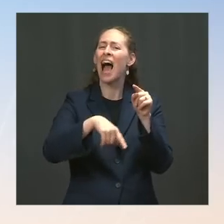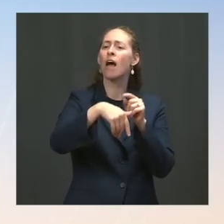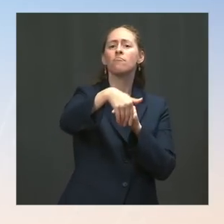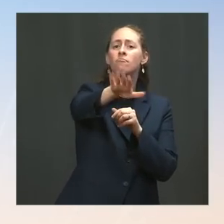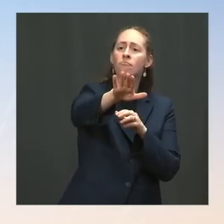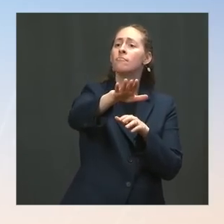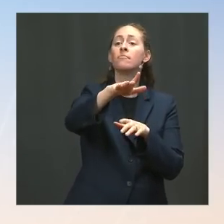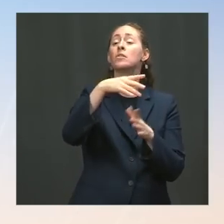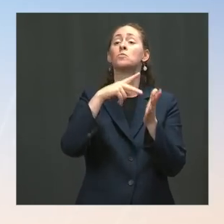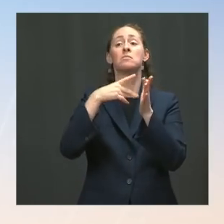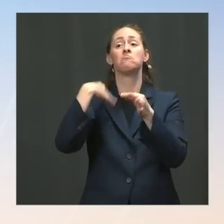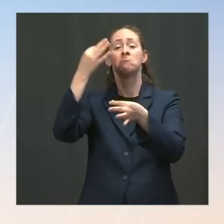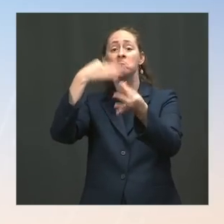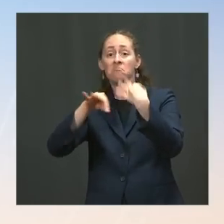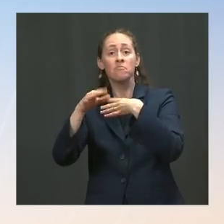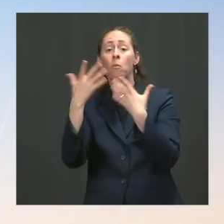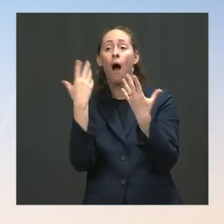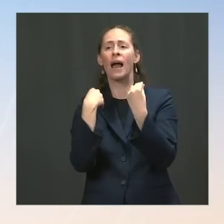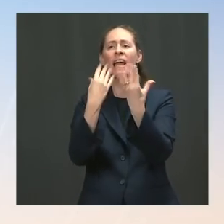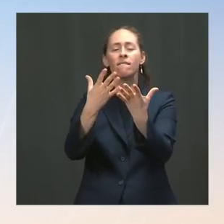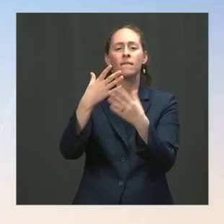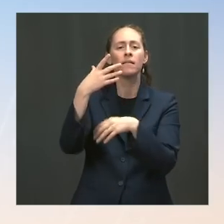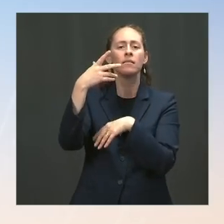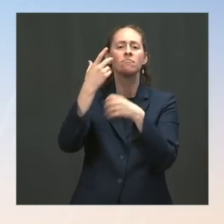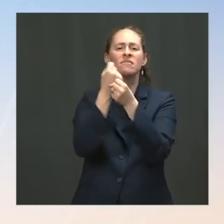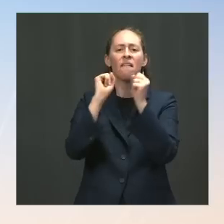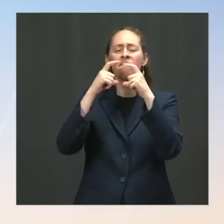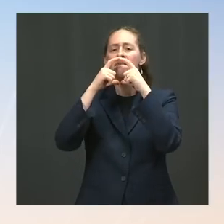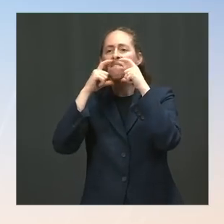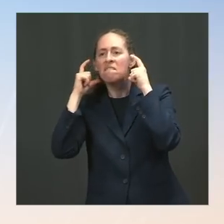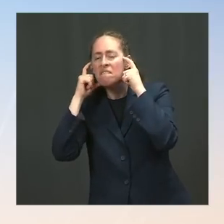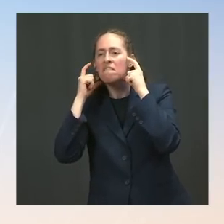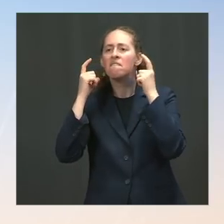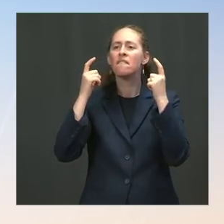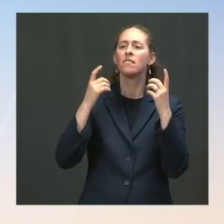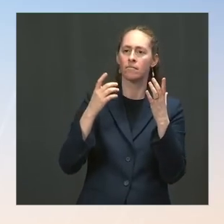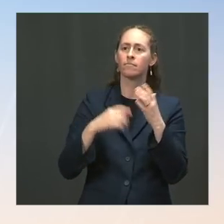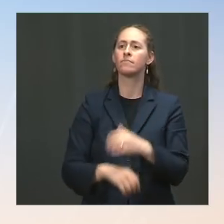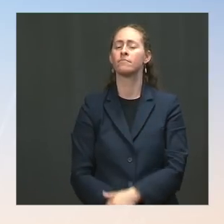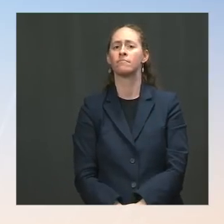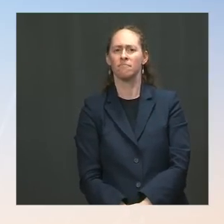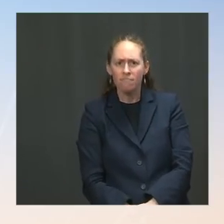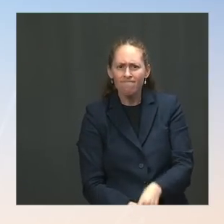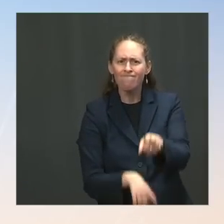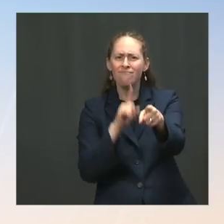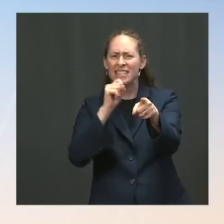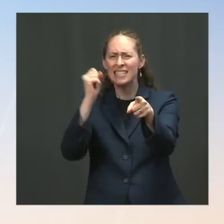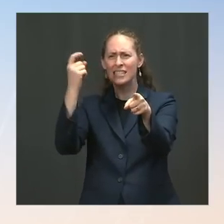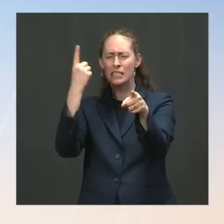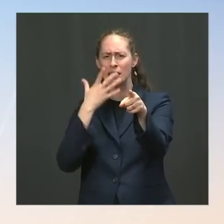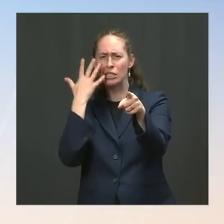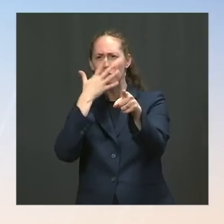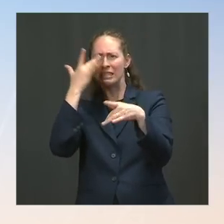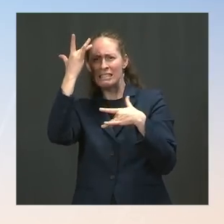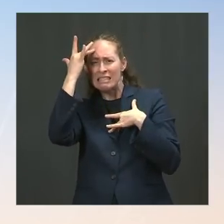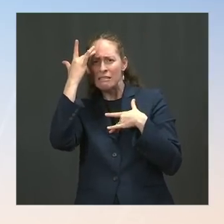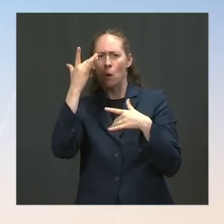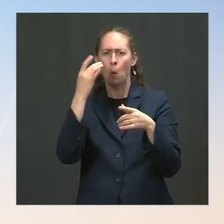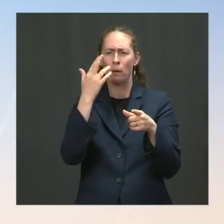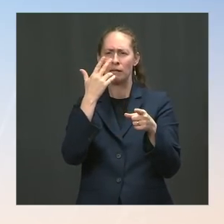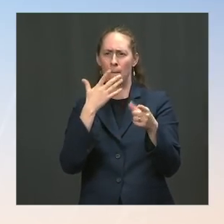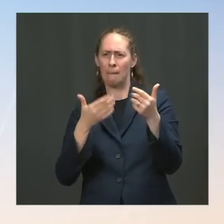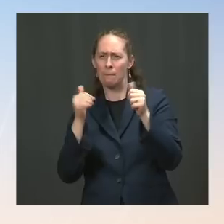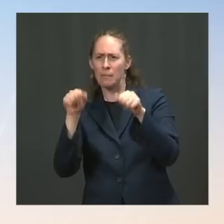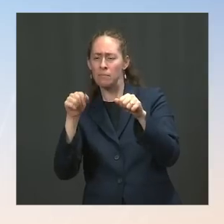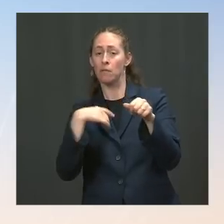any exhibit signs of illness in CBP custody, they're referred to local health systems for appropriate testing, diagnosis,